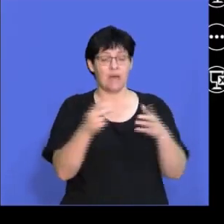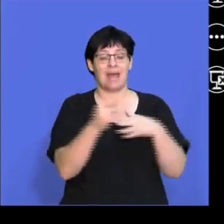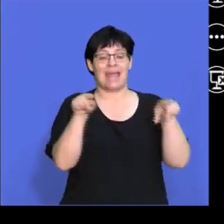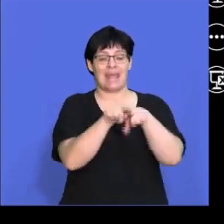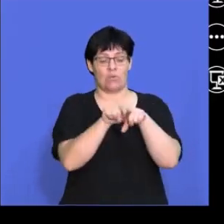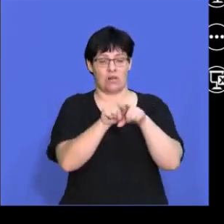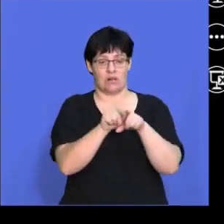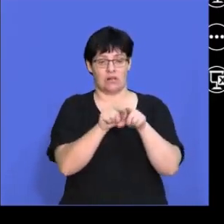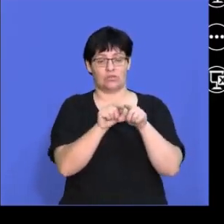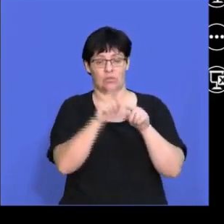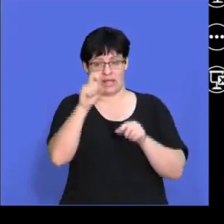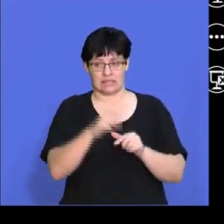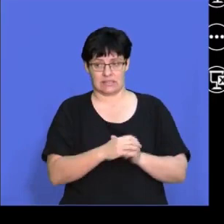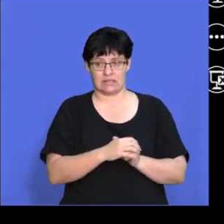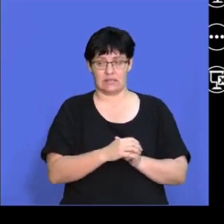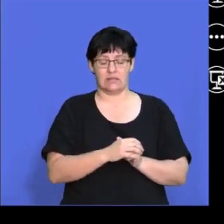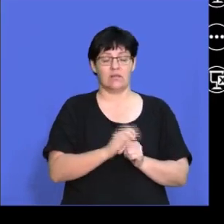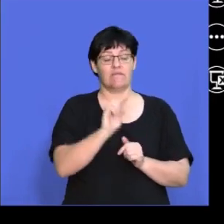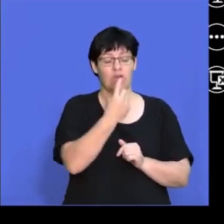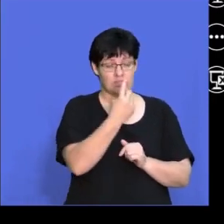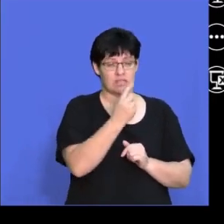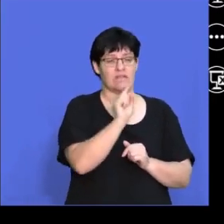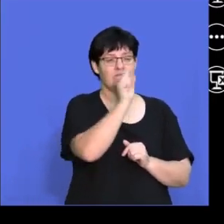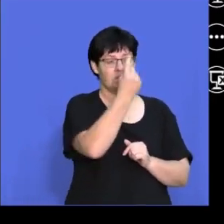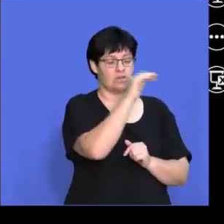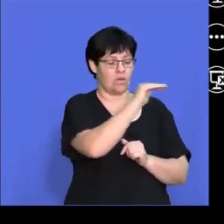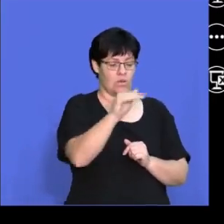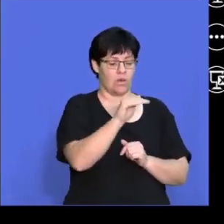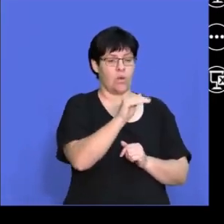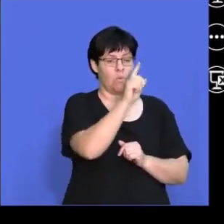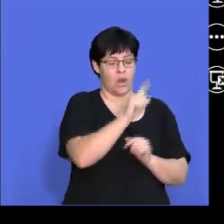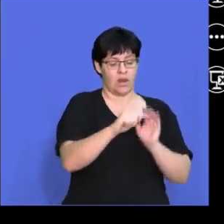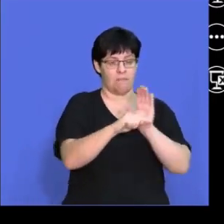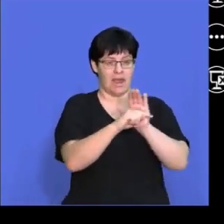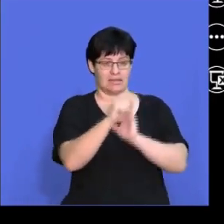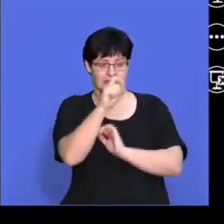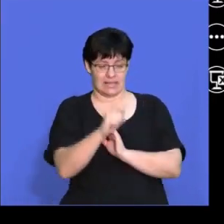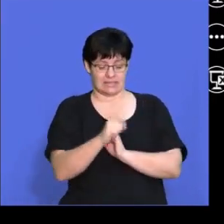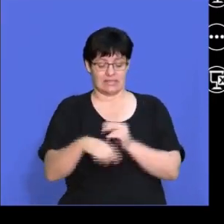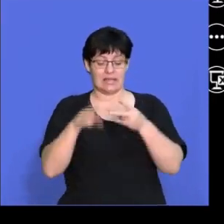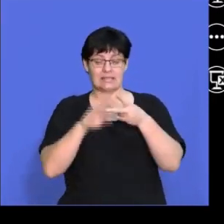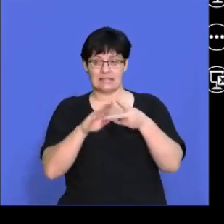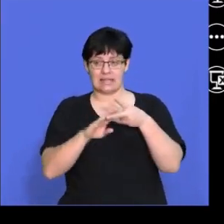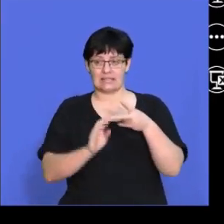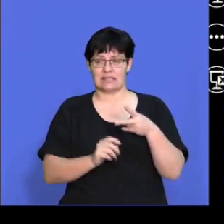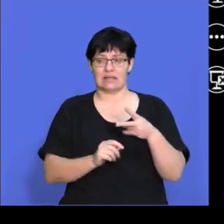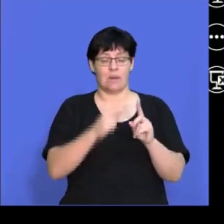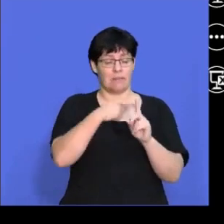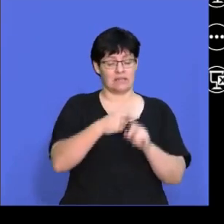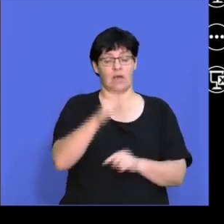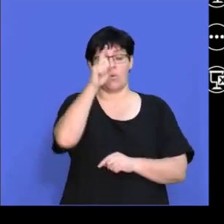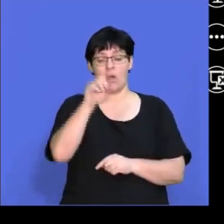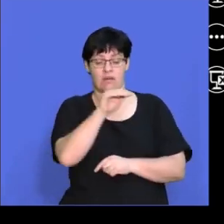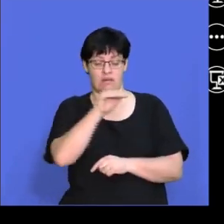x. So we have the first sum to infinity was 1 over 1 minus x, and the second is